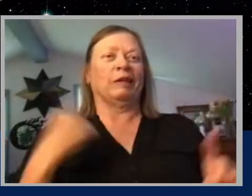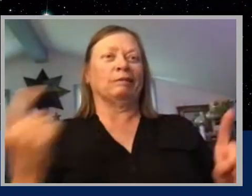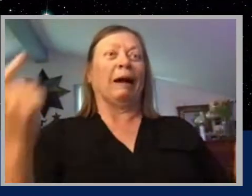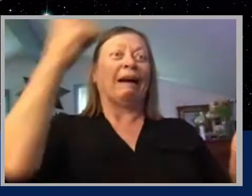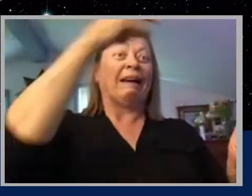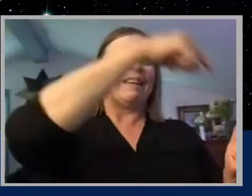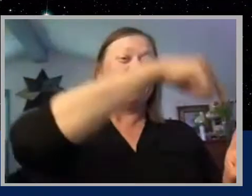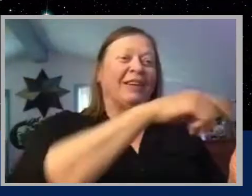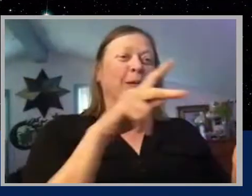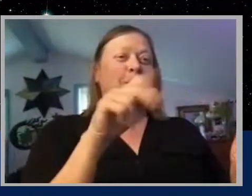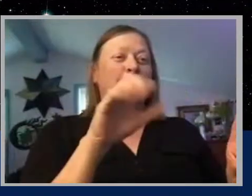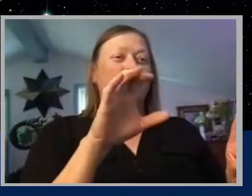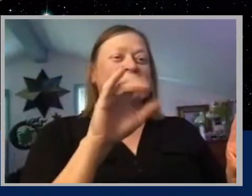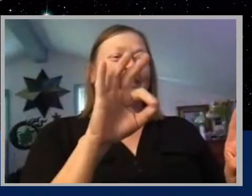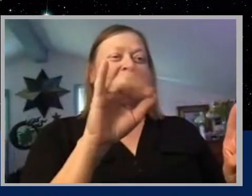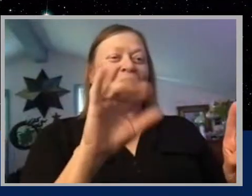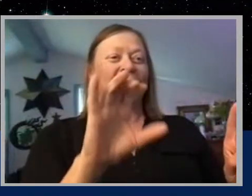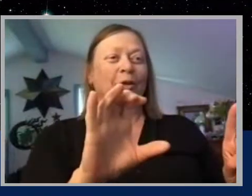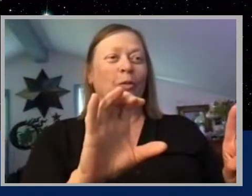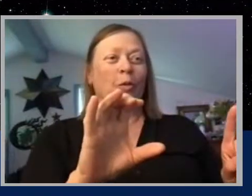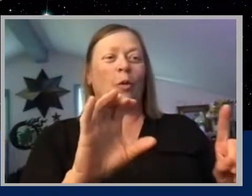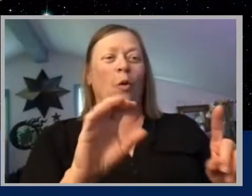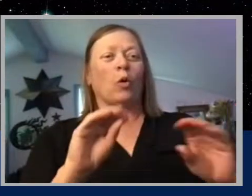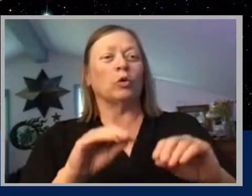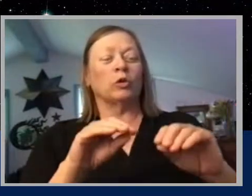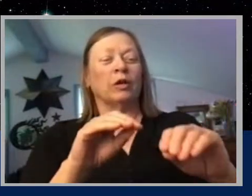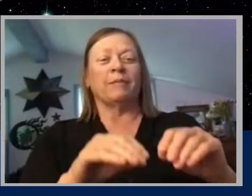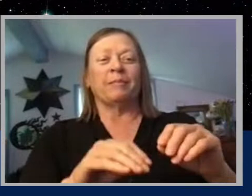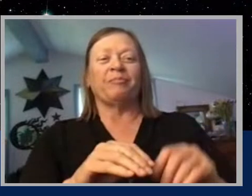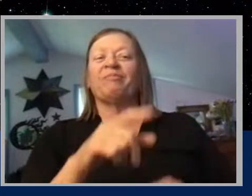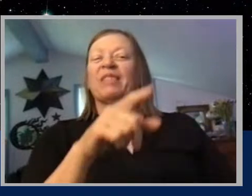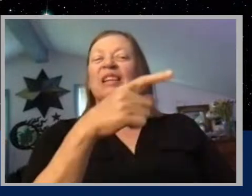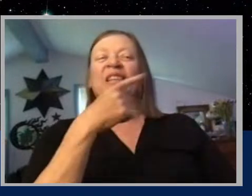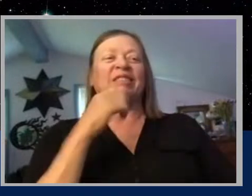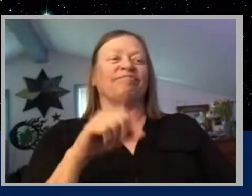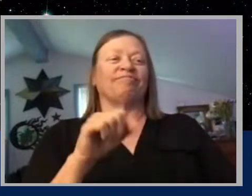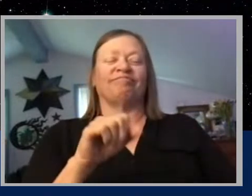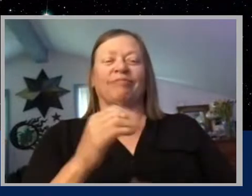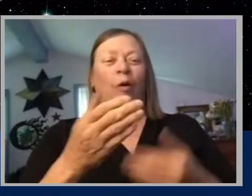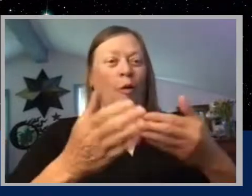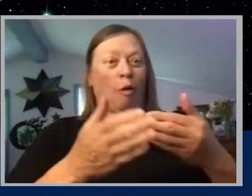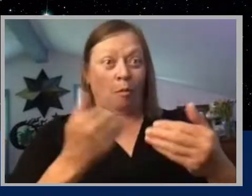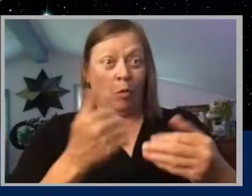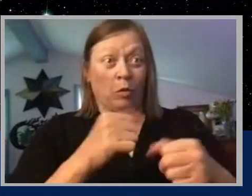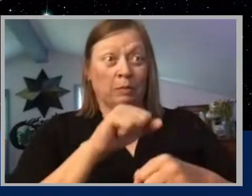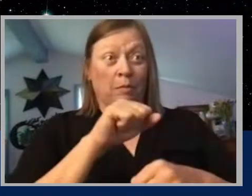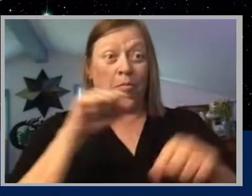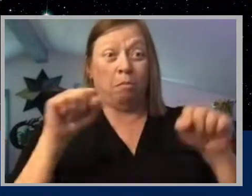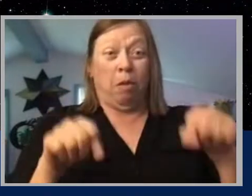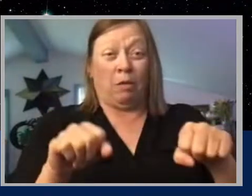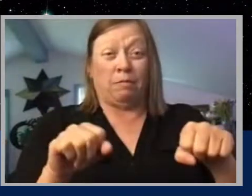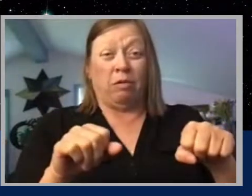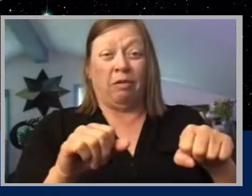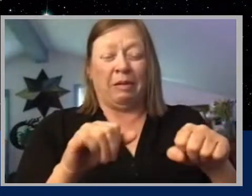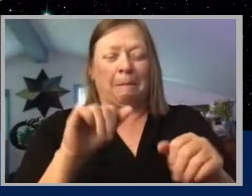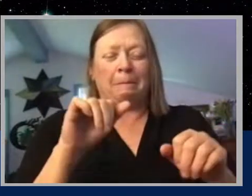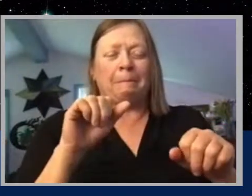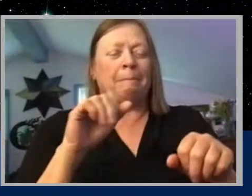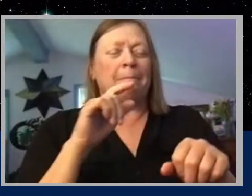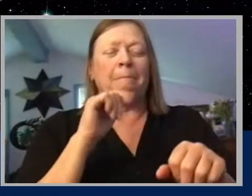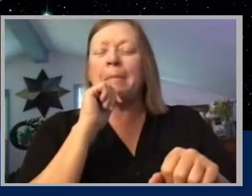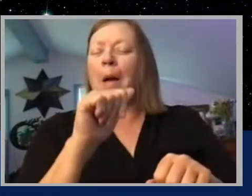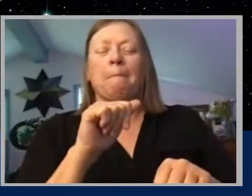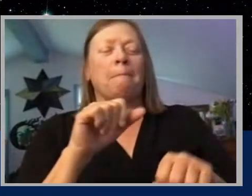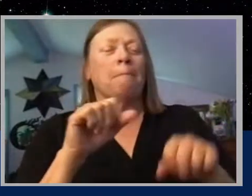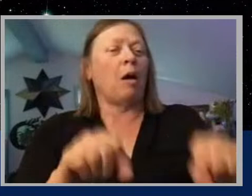map of where we could land, it's practically impossible for us to have a ship at every site that it could happen. So this is why